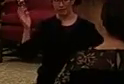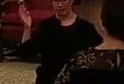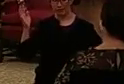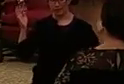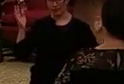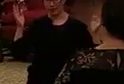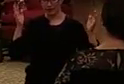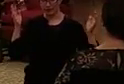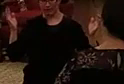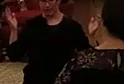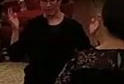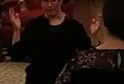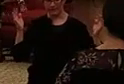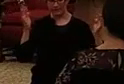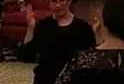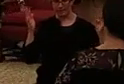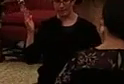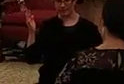God.